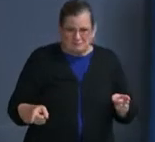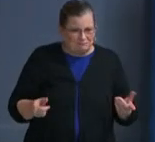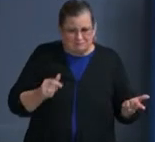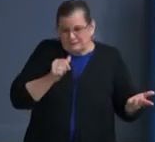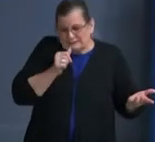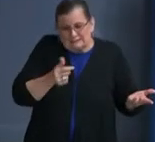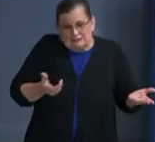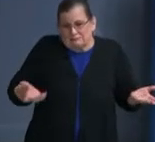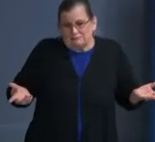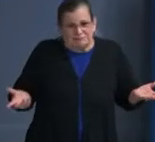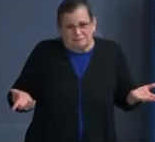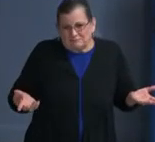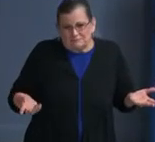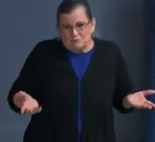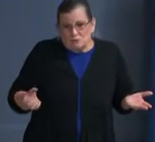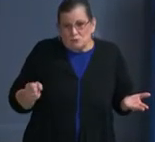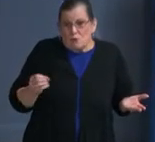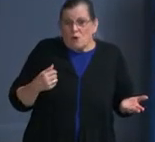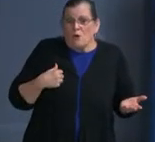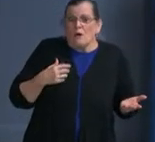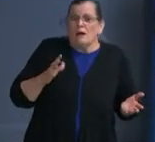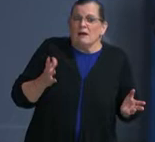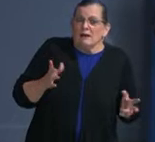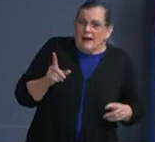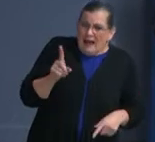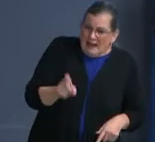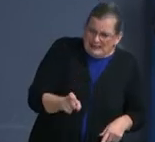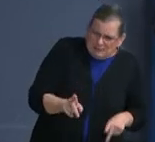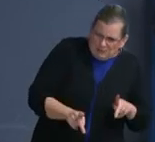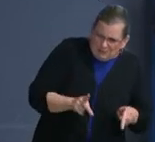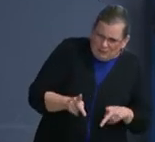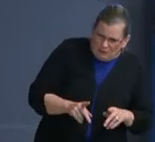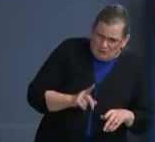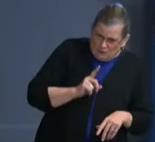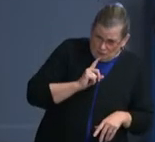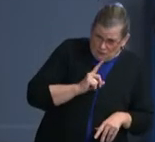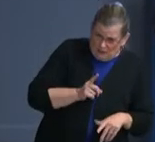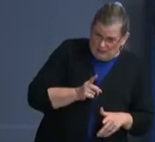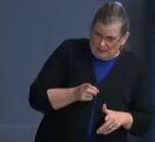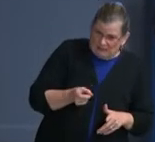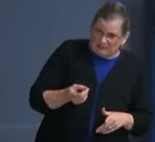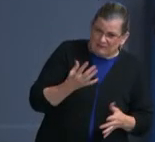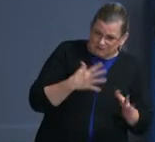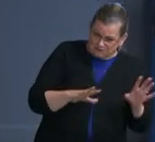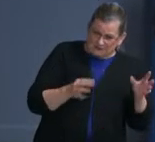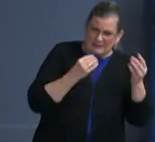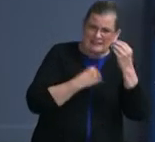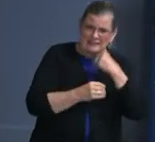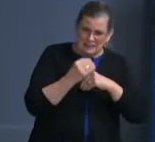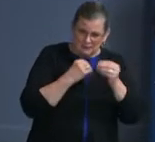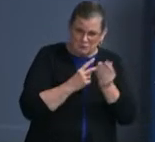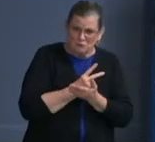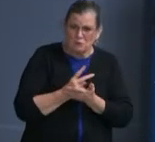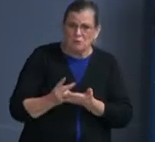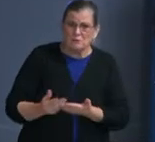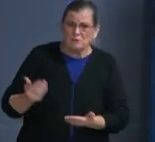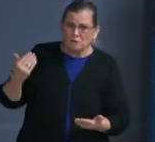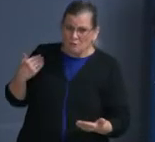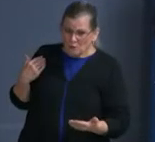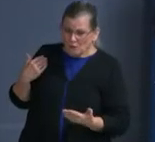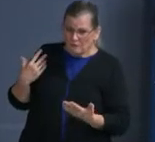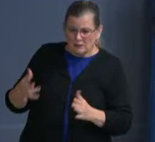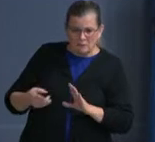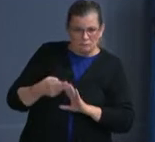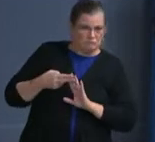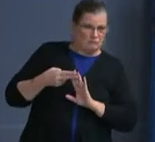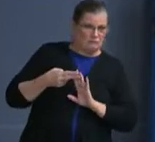So us asking people who report to us that they have dined during the 2 weeks before their diagnosis, us